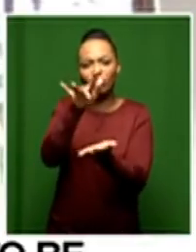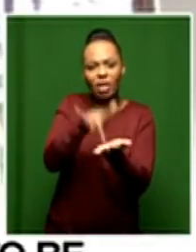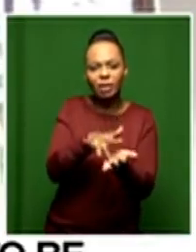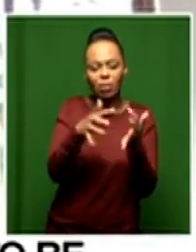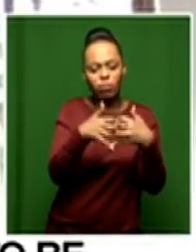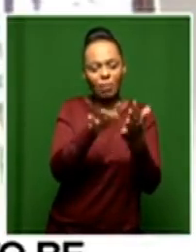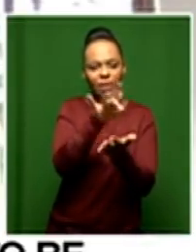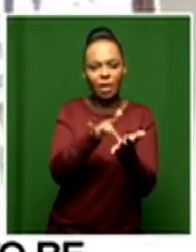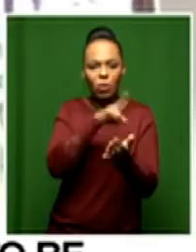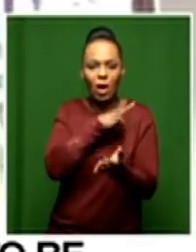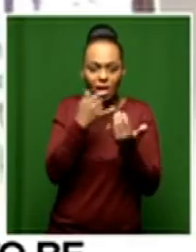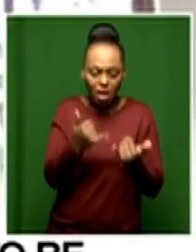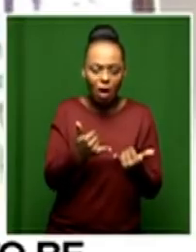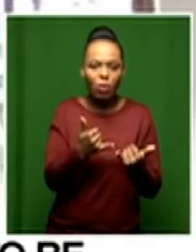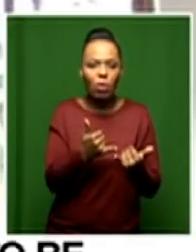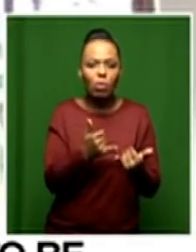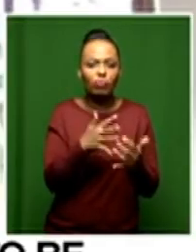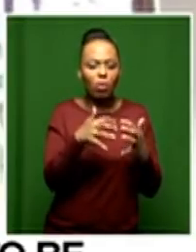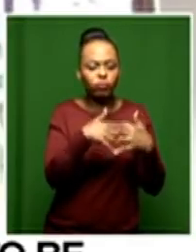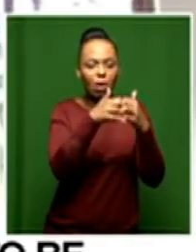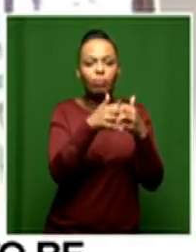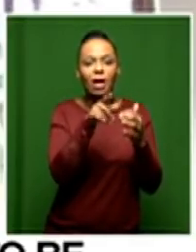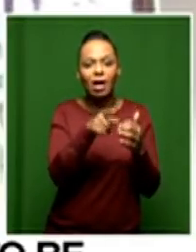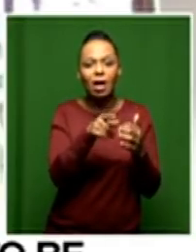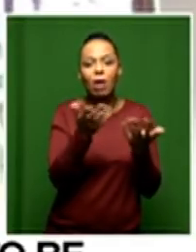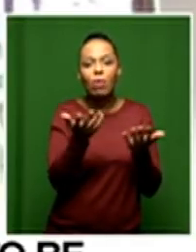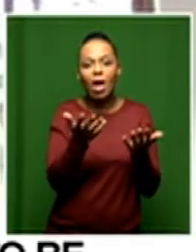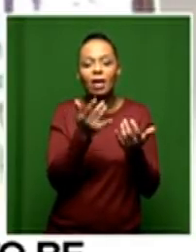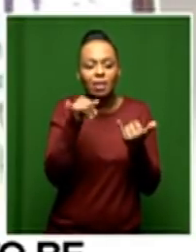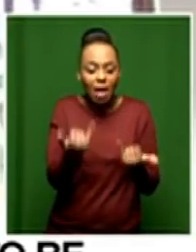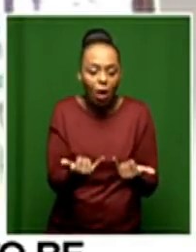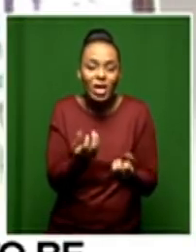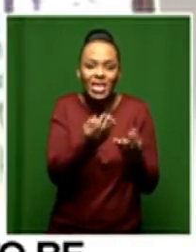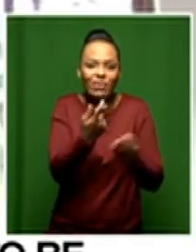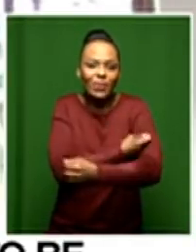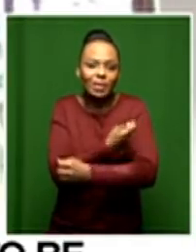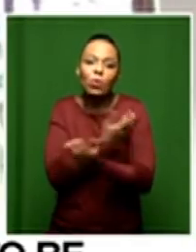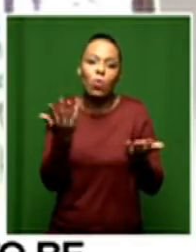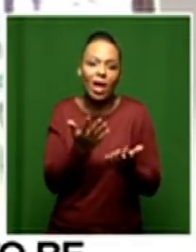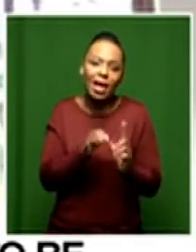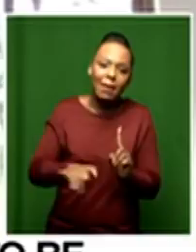are only rolling out vaccines in hospitals, yeah, and in